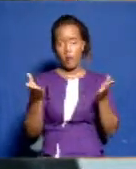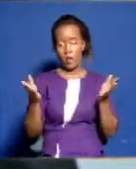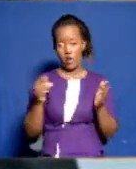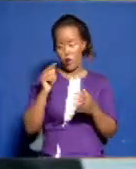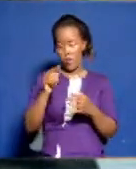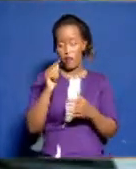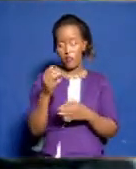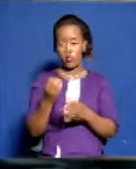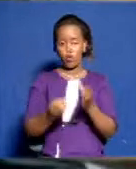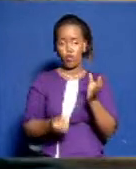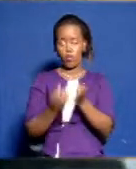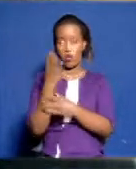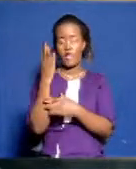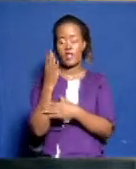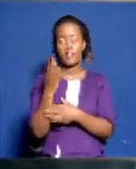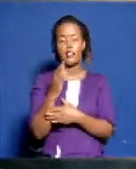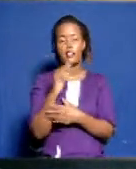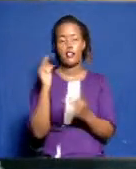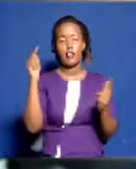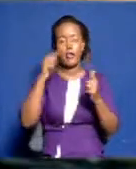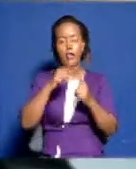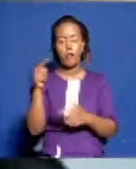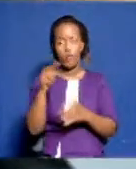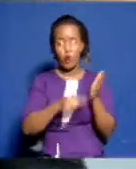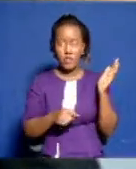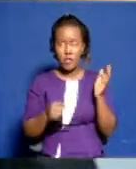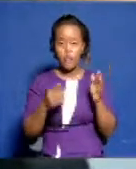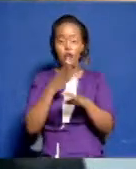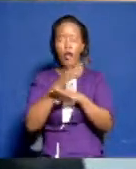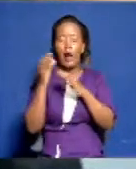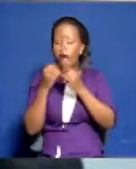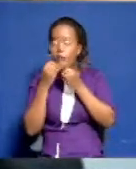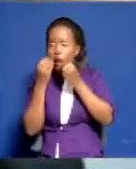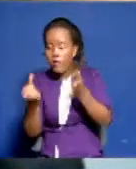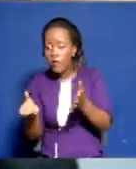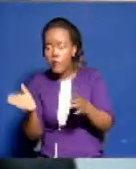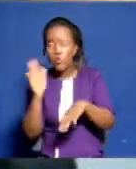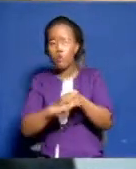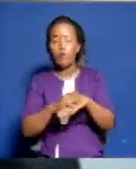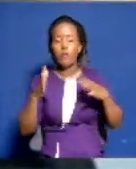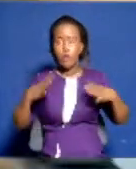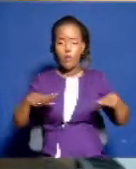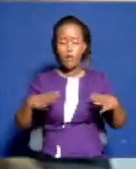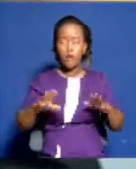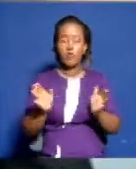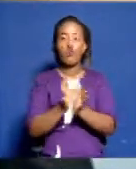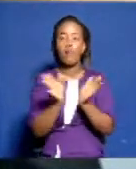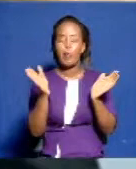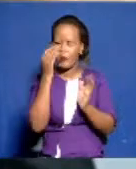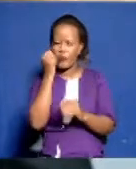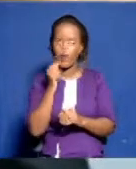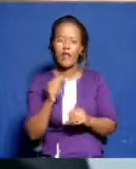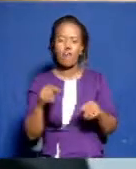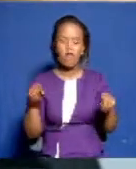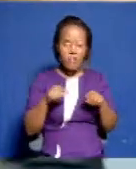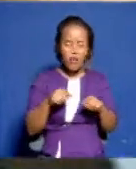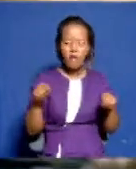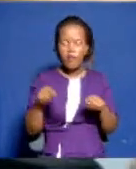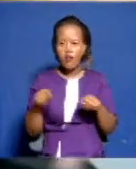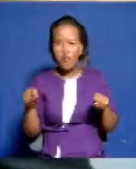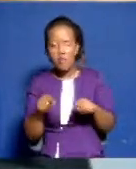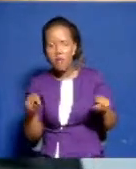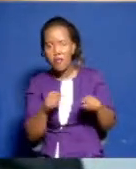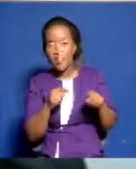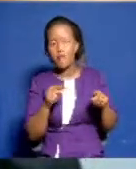product arose from the information we were getting from the members of the public about fear of